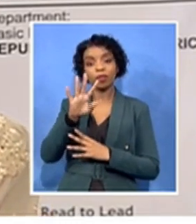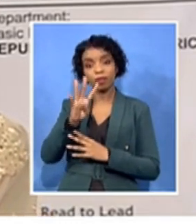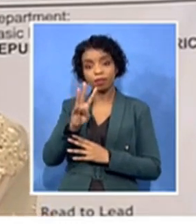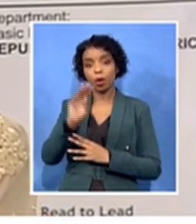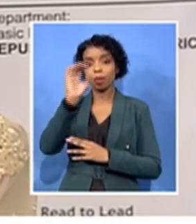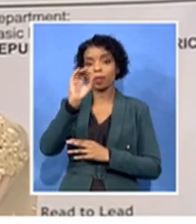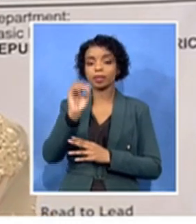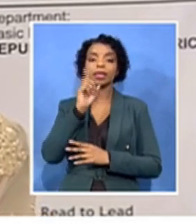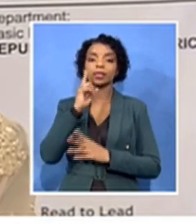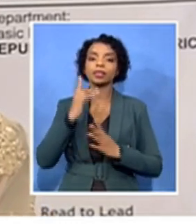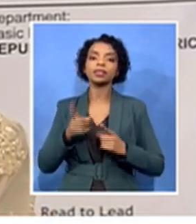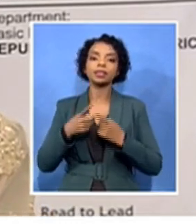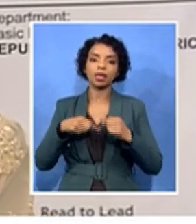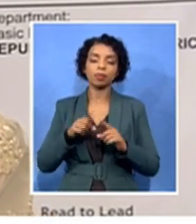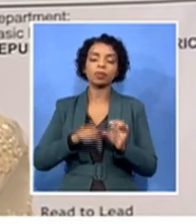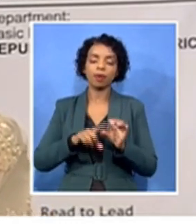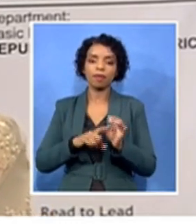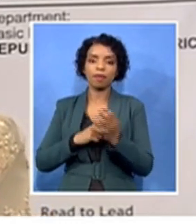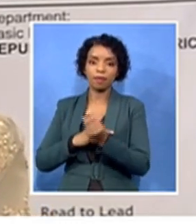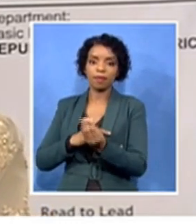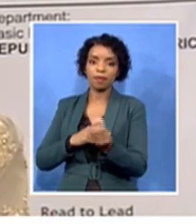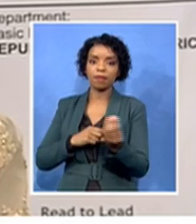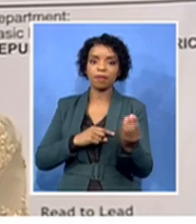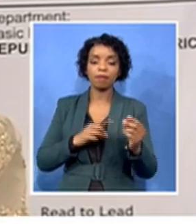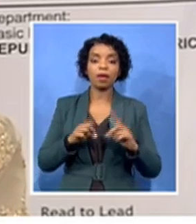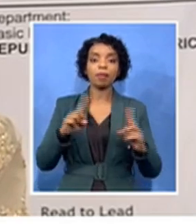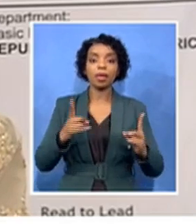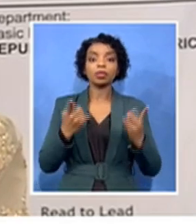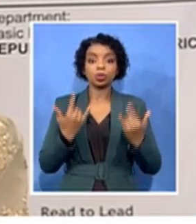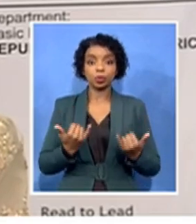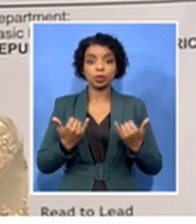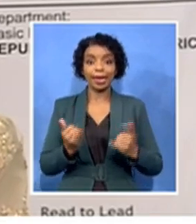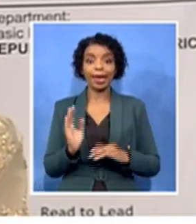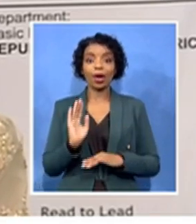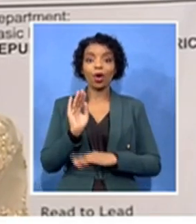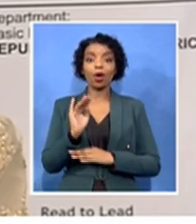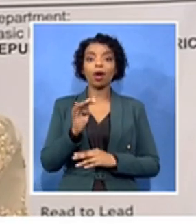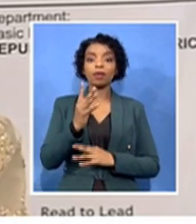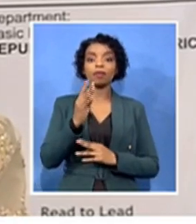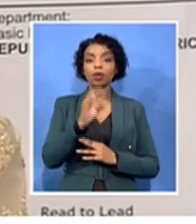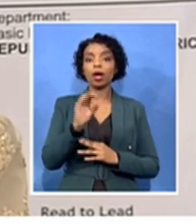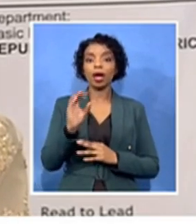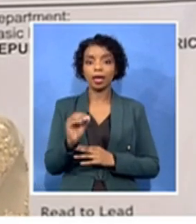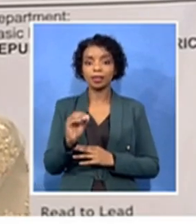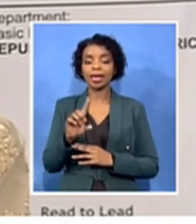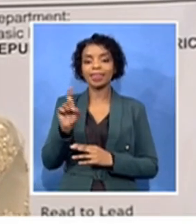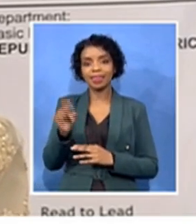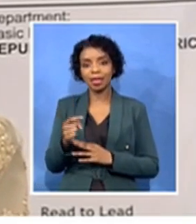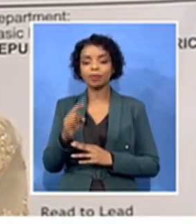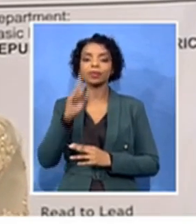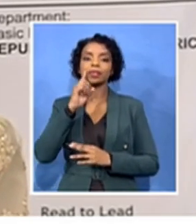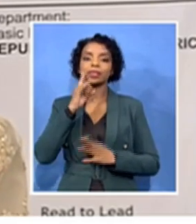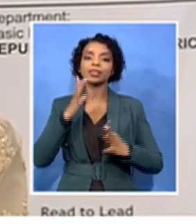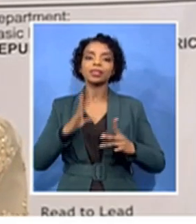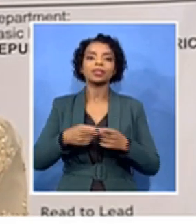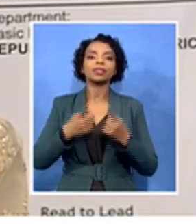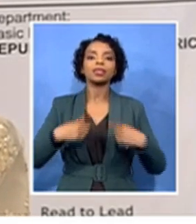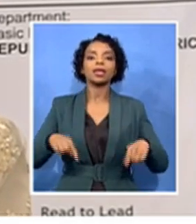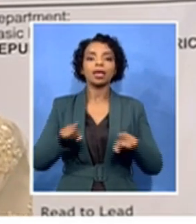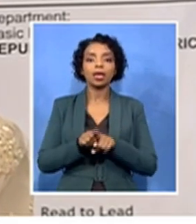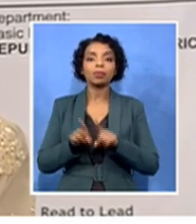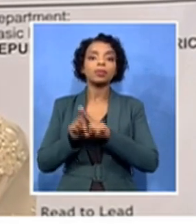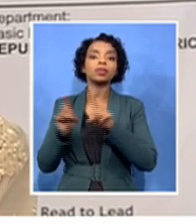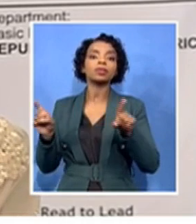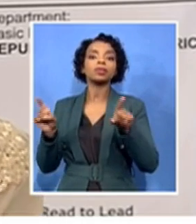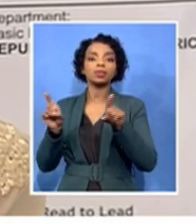over 400,000 of our teachers, a statistically insignificant number, is still completing their qualification.